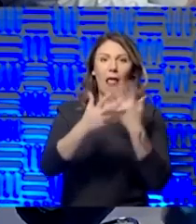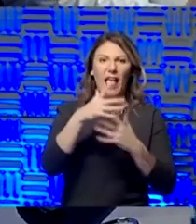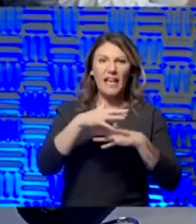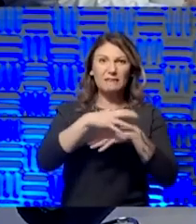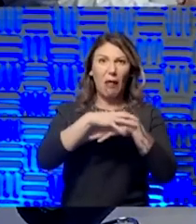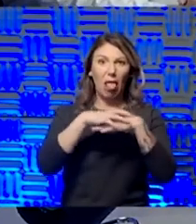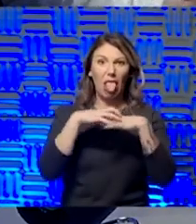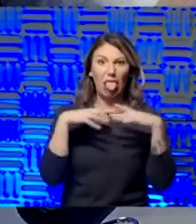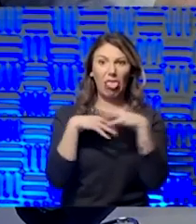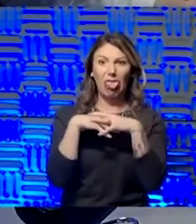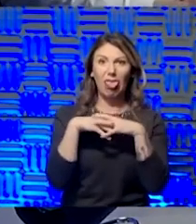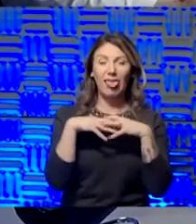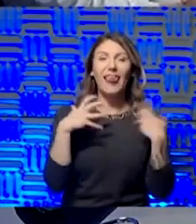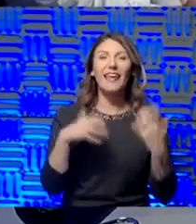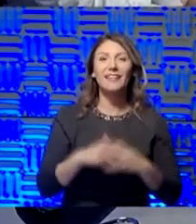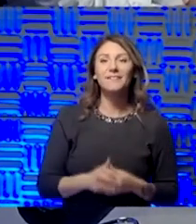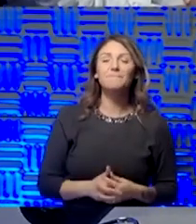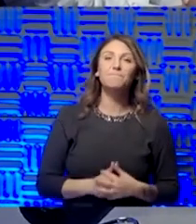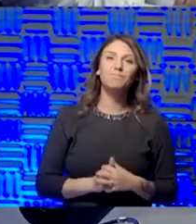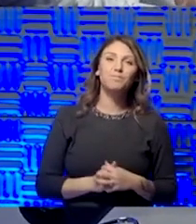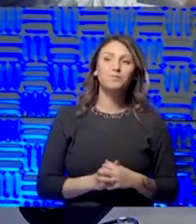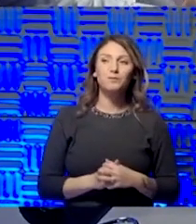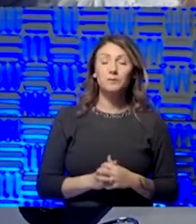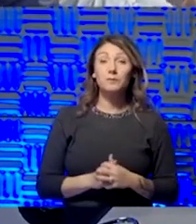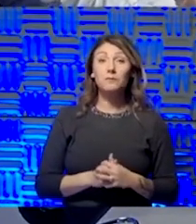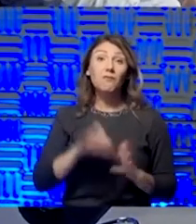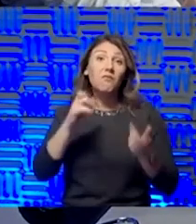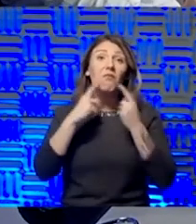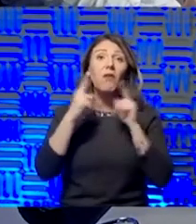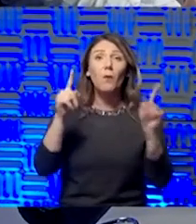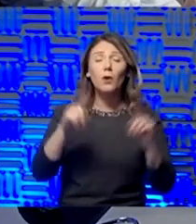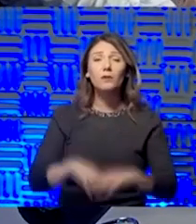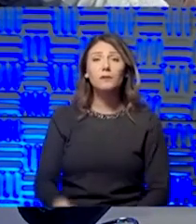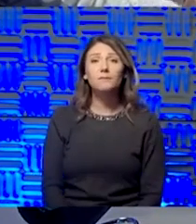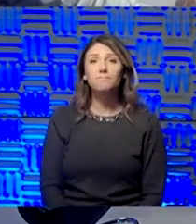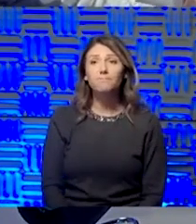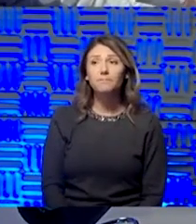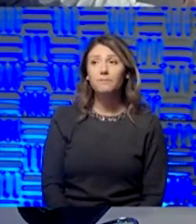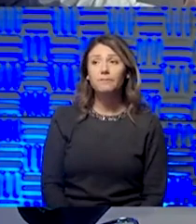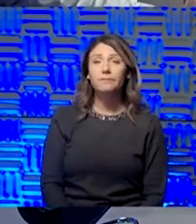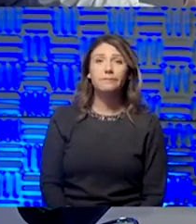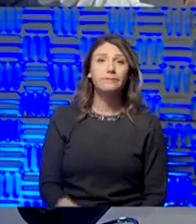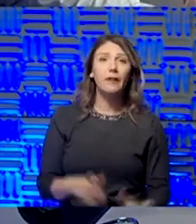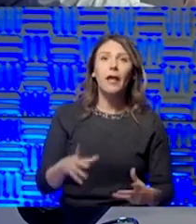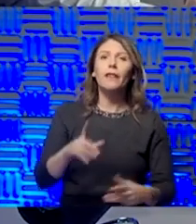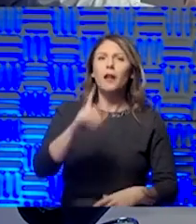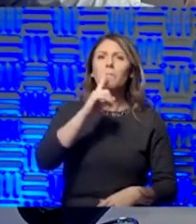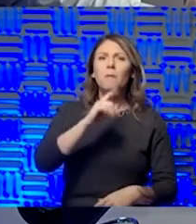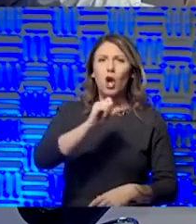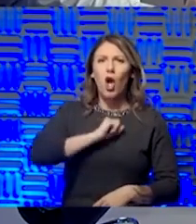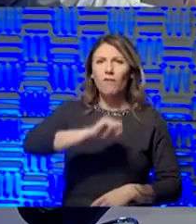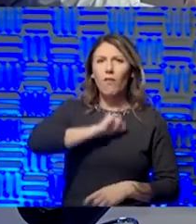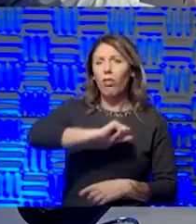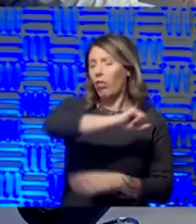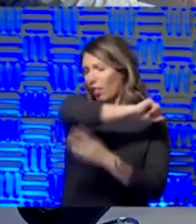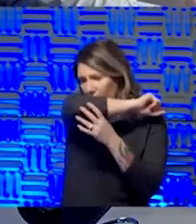doesn't come off. You know, that works. And then I'm going to cough. I'm going to cough in my